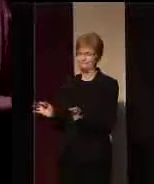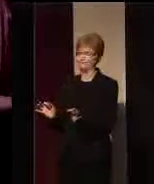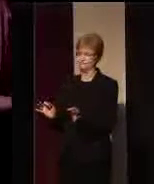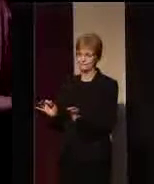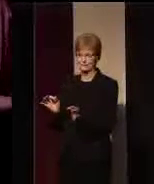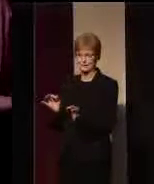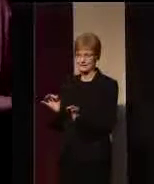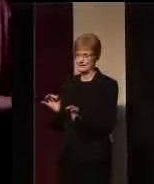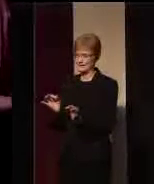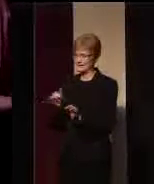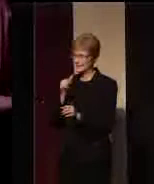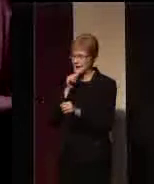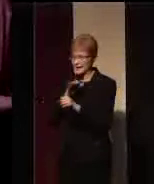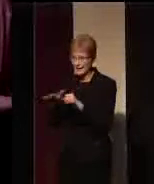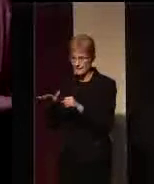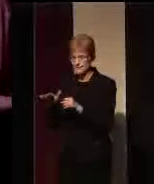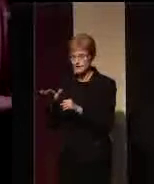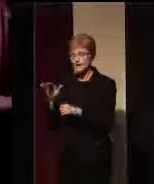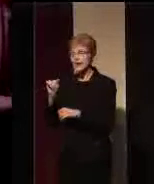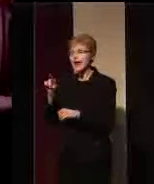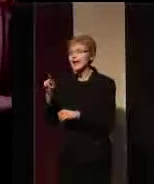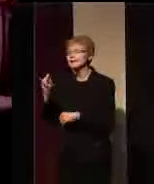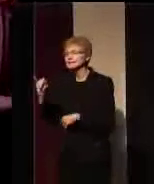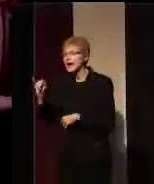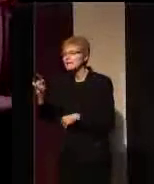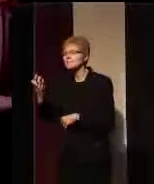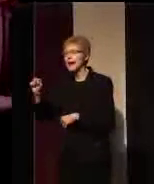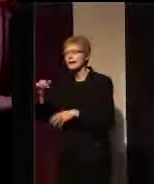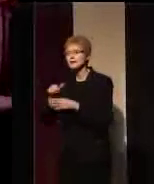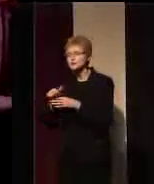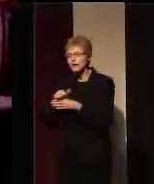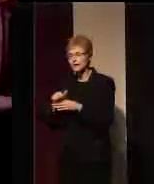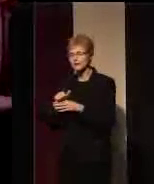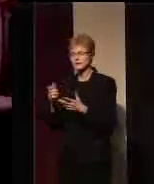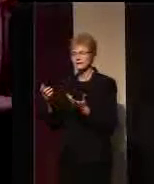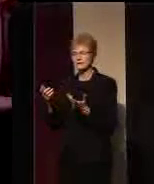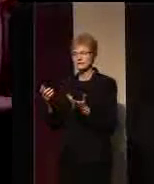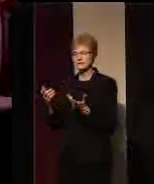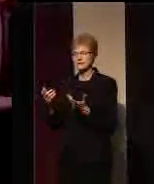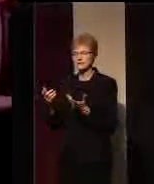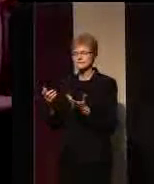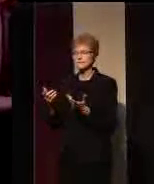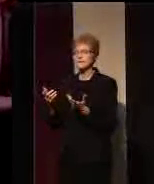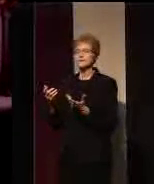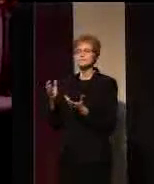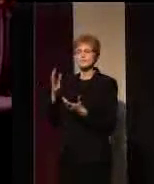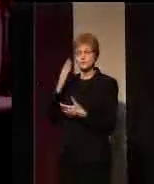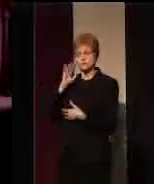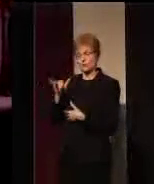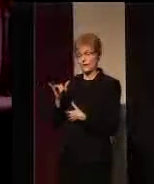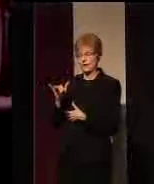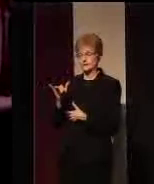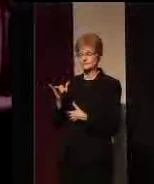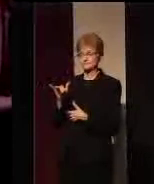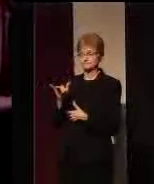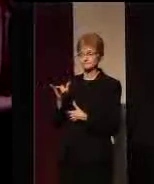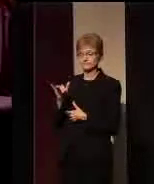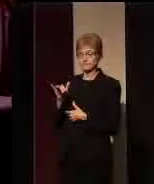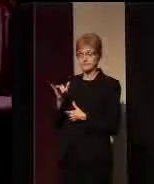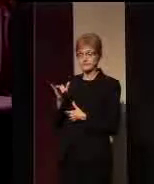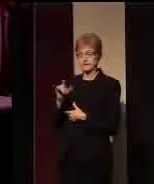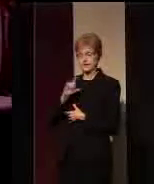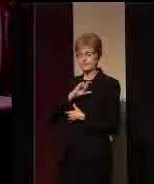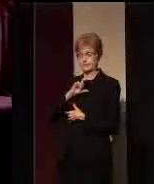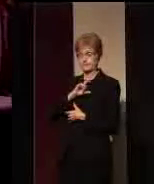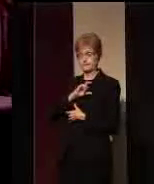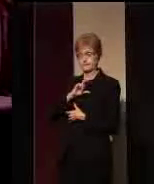anti-racial anti-bias profiling training. Anti-bias. Well, you know, I mean, nowadays the industry, the policing industry